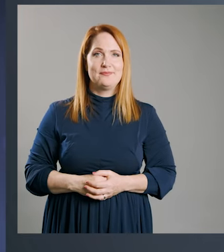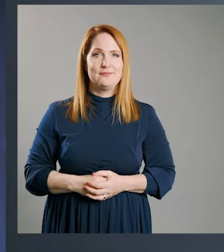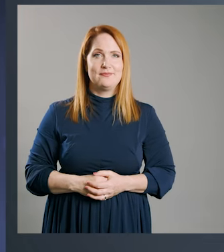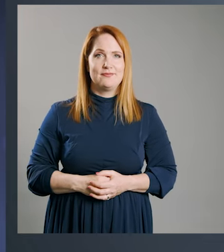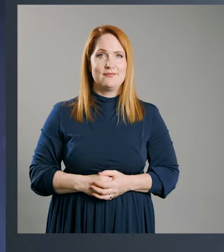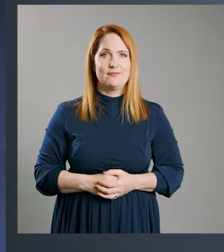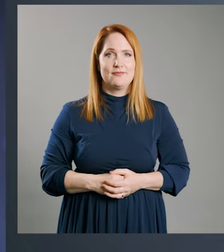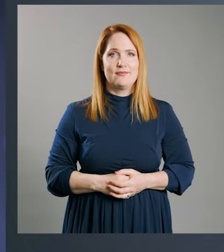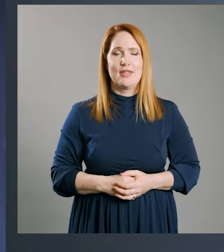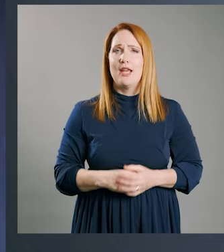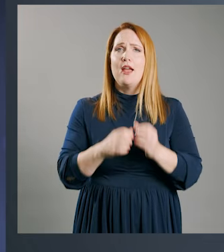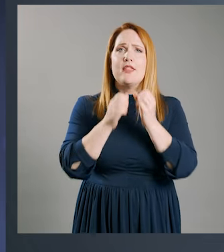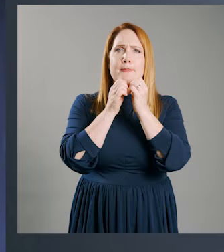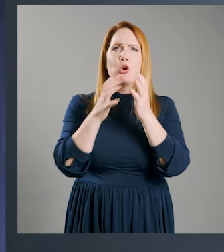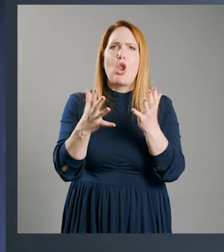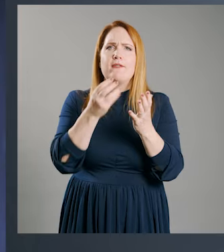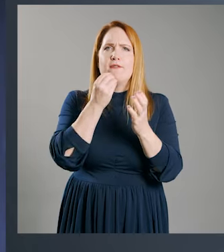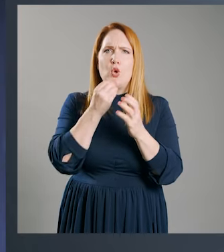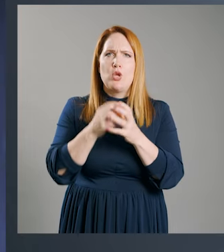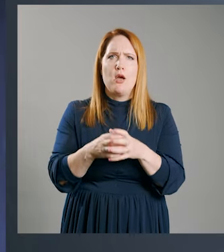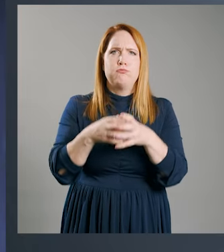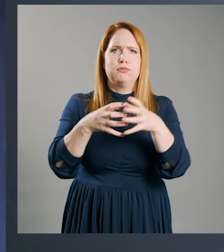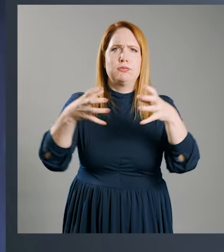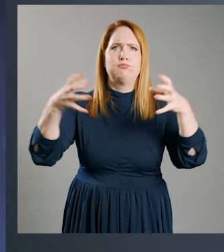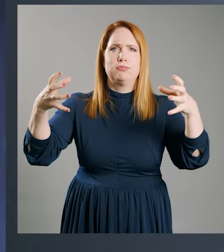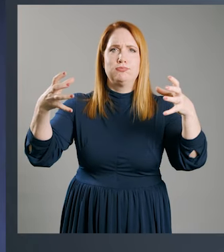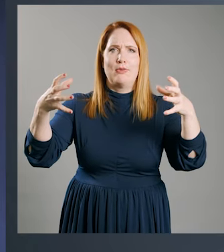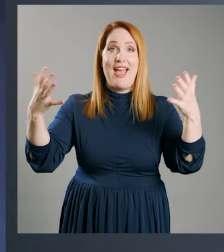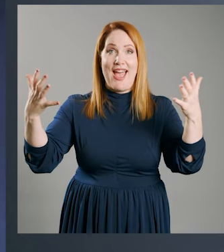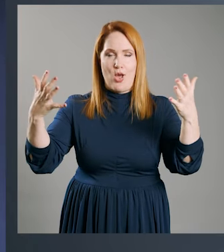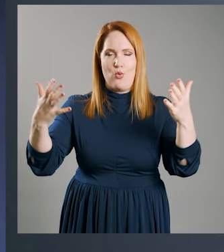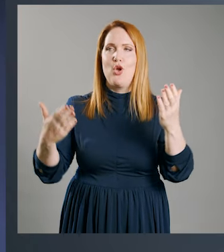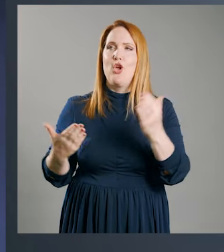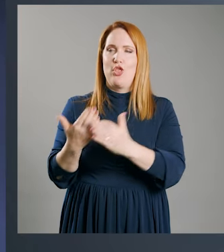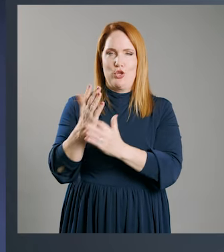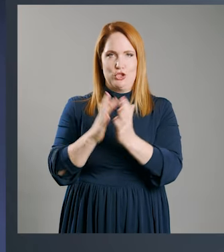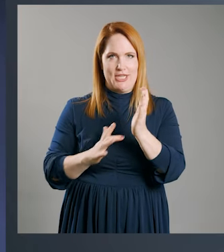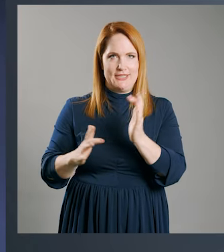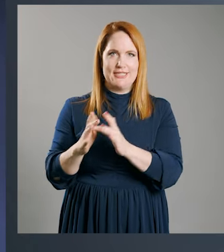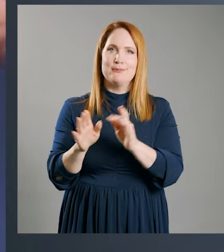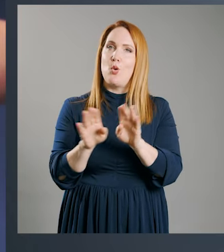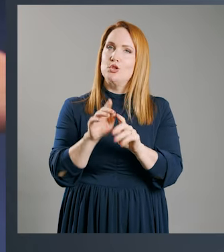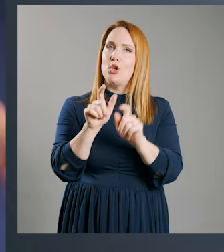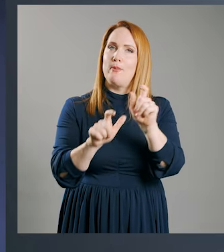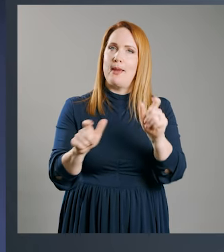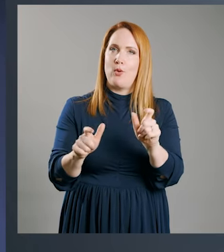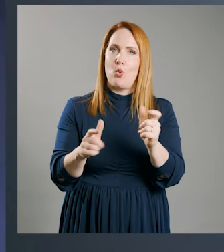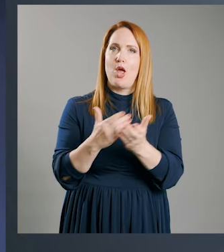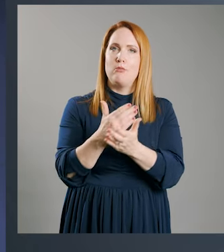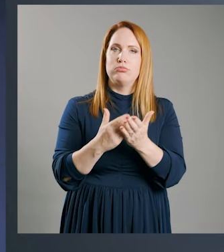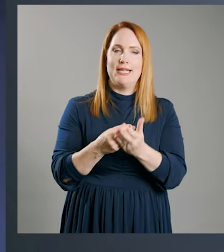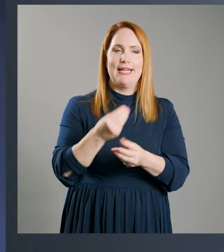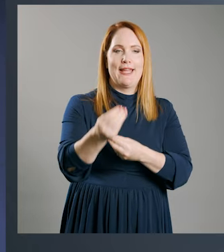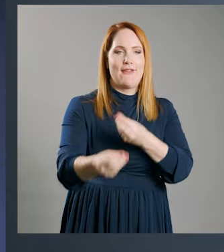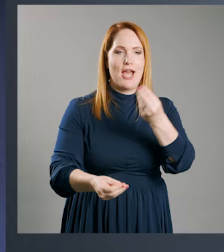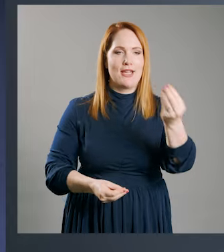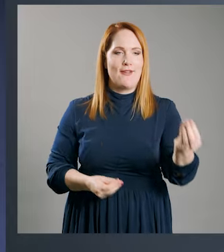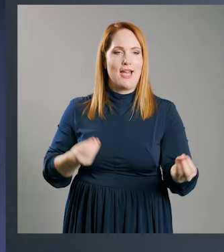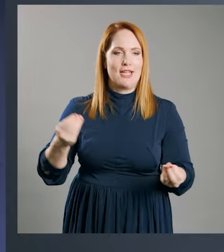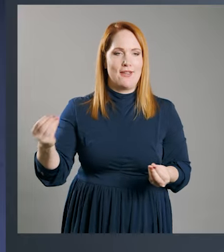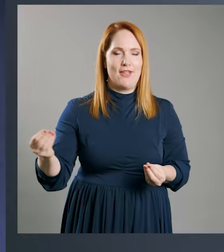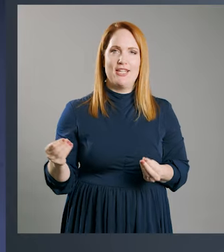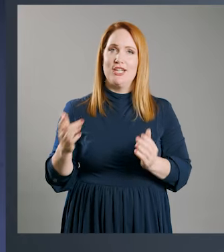The miracle of multiplication happened through Jesus, but through the hands of the people handing out the bread.